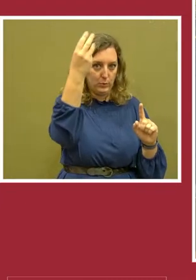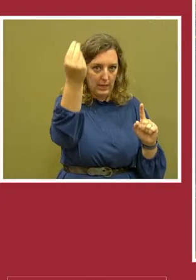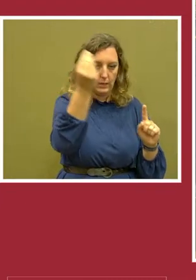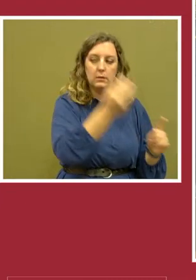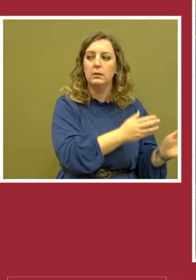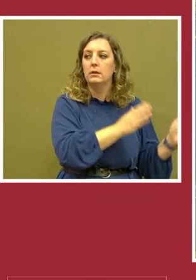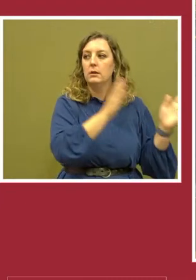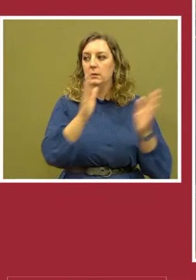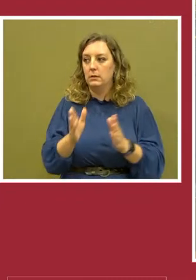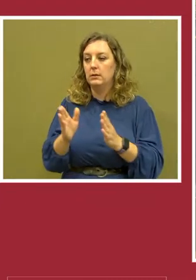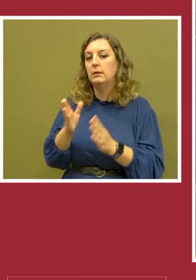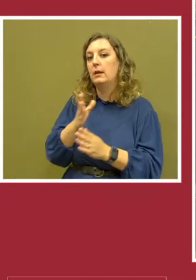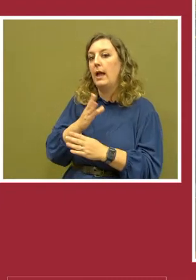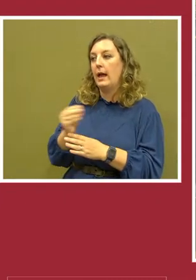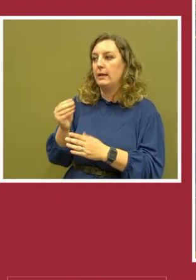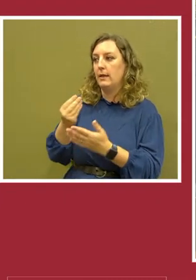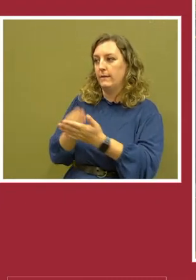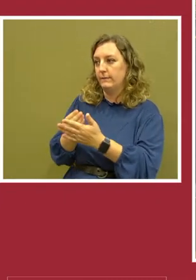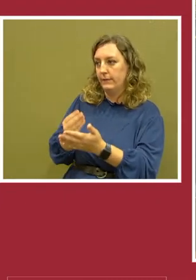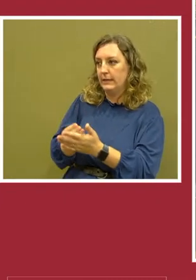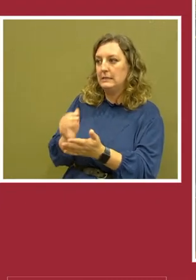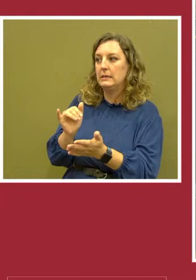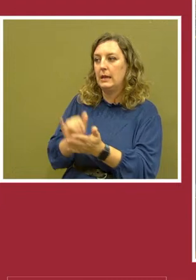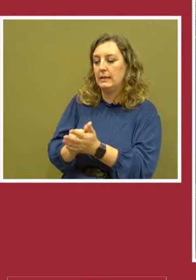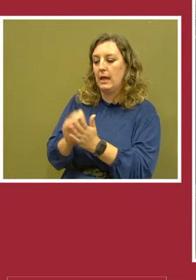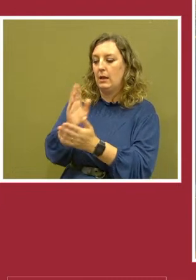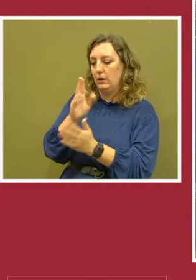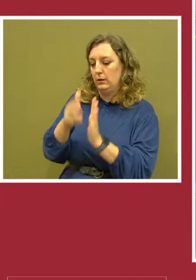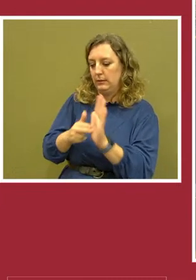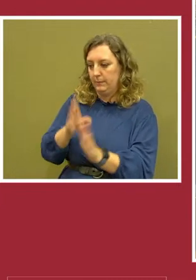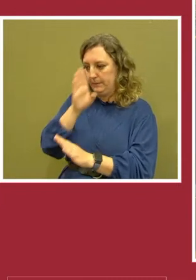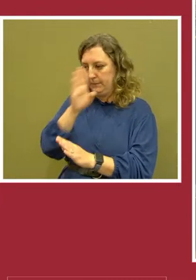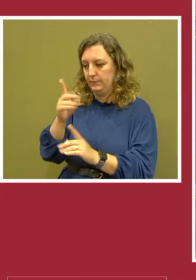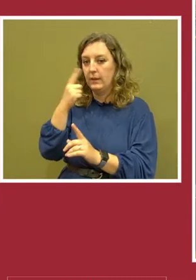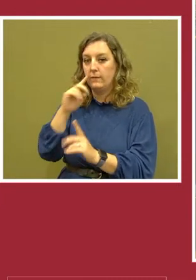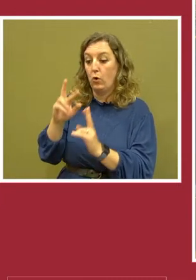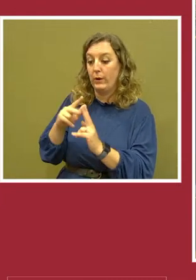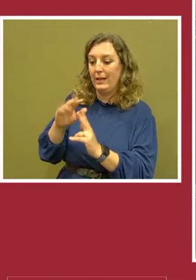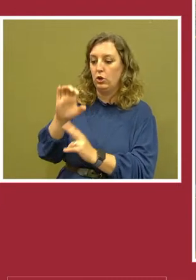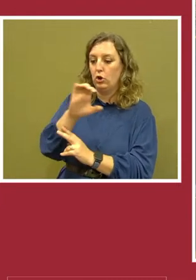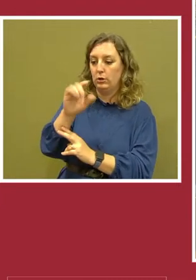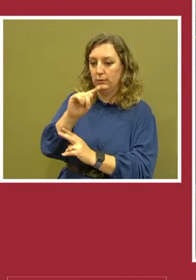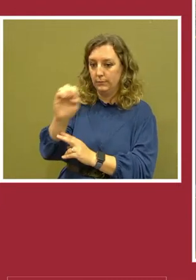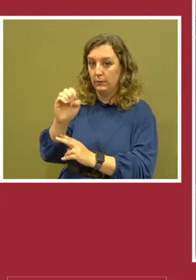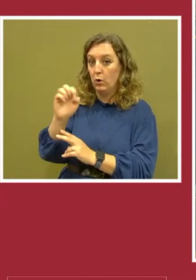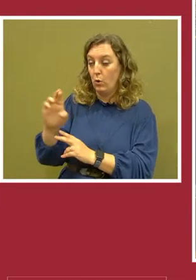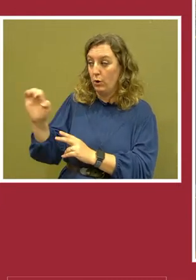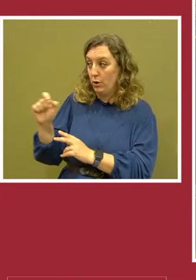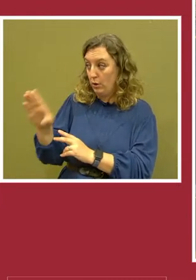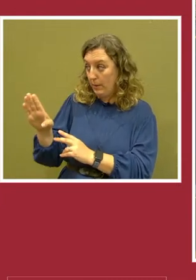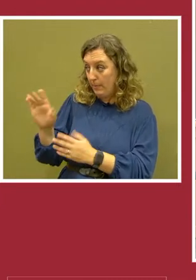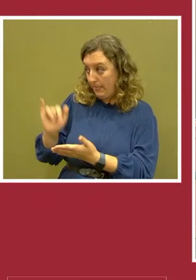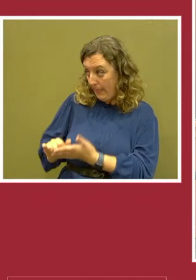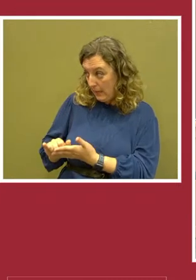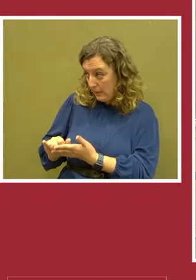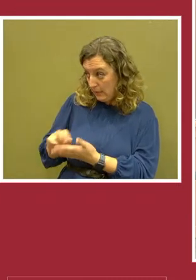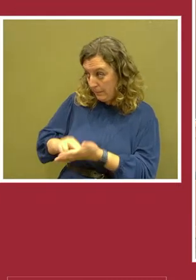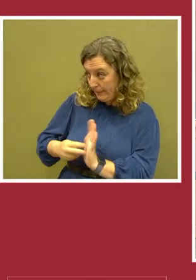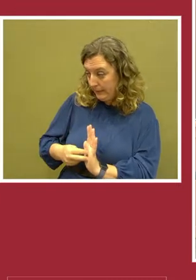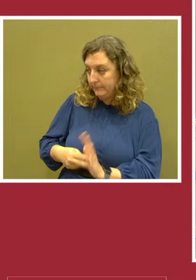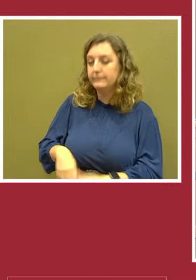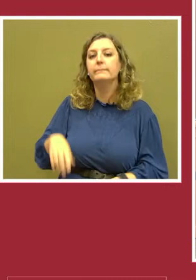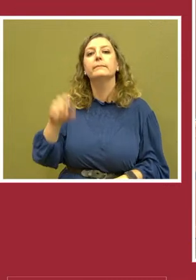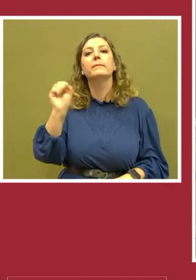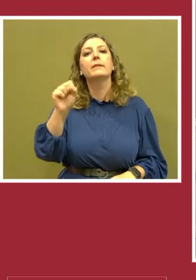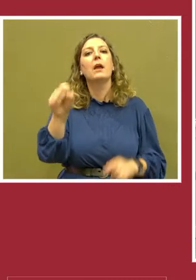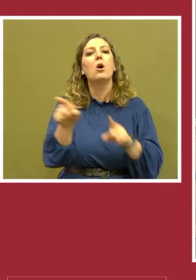source, and those funds that would be earmarked specifically for either career tech ed or clubs. Is that accurate?